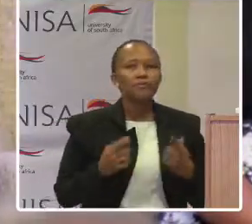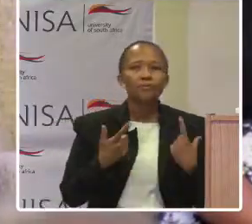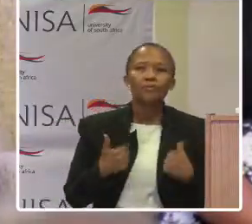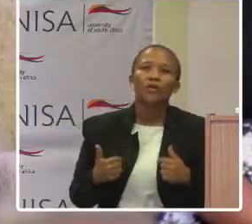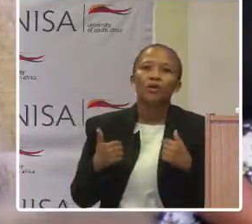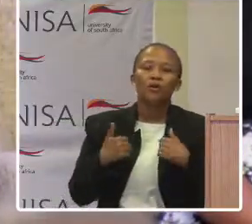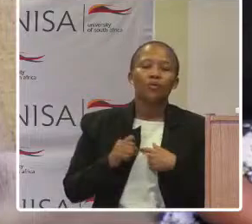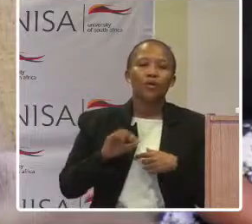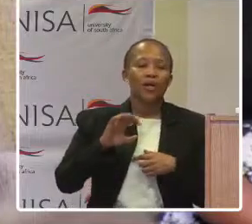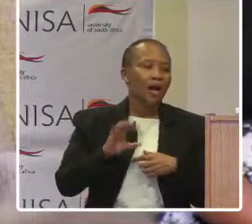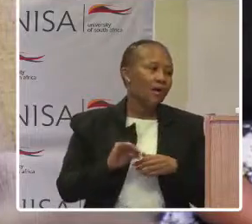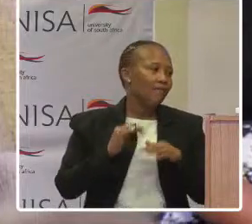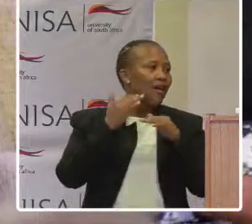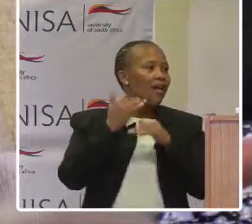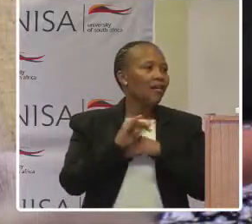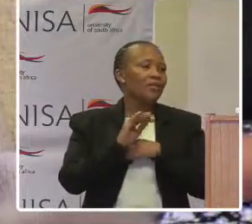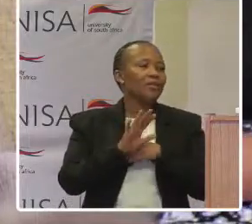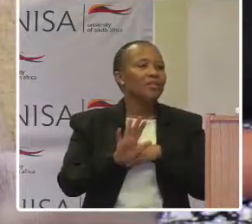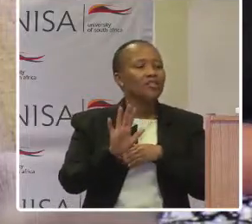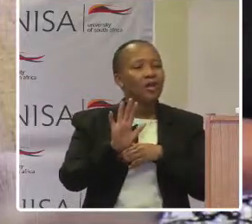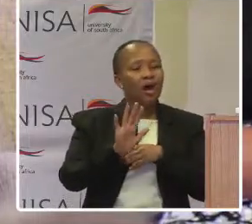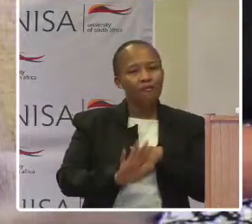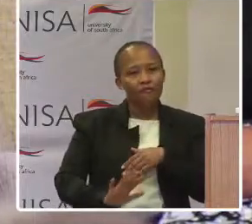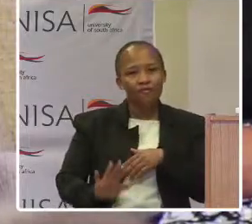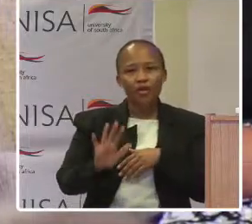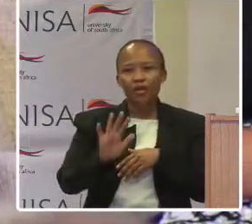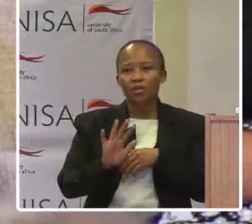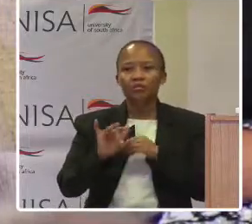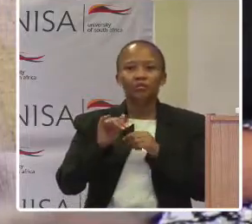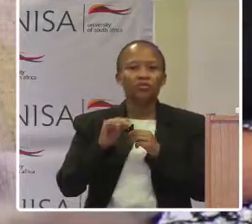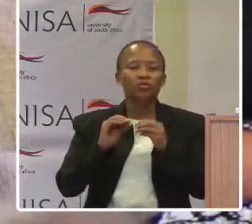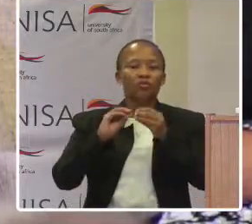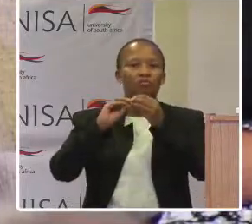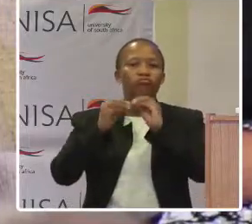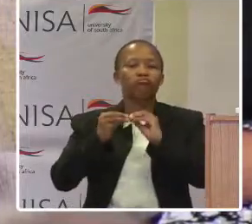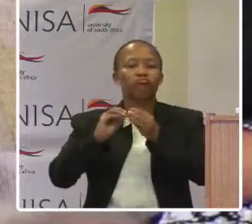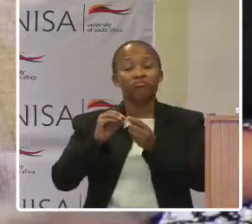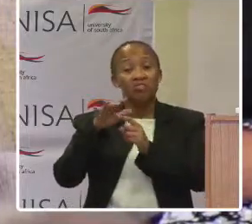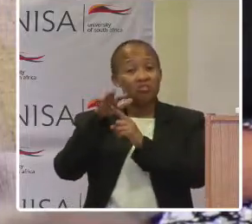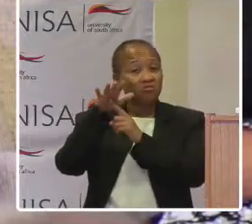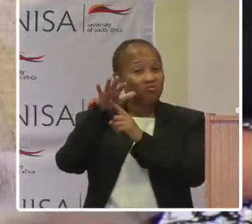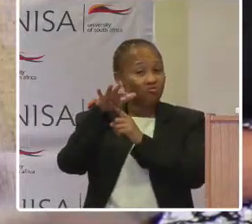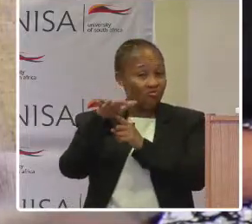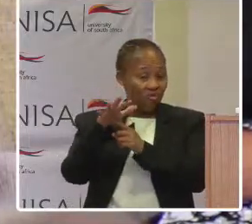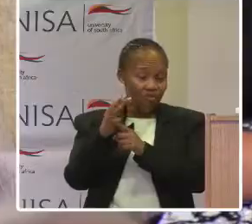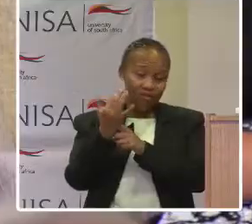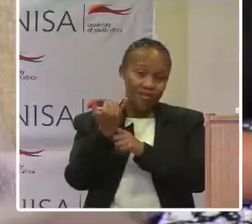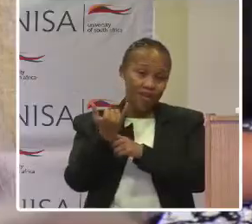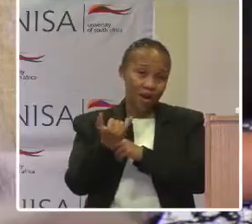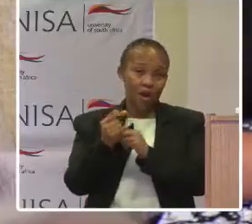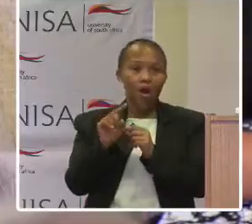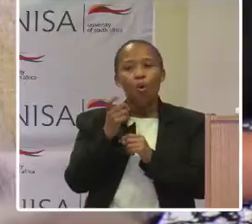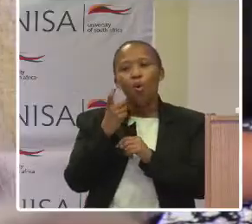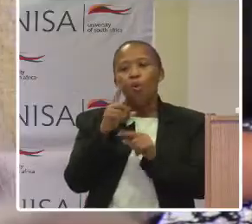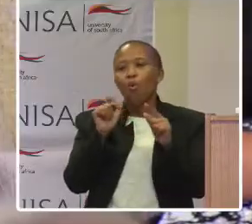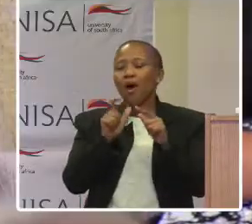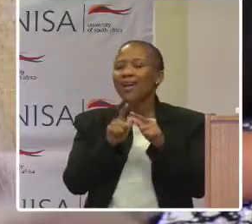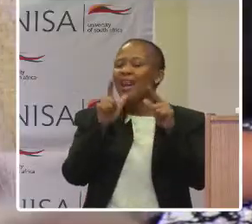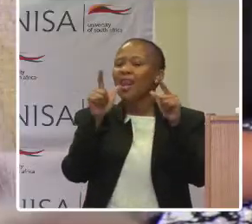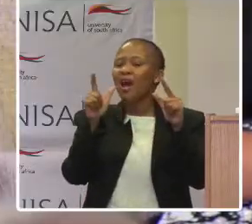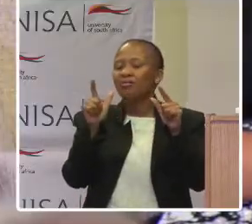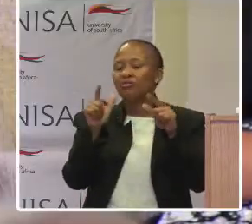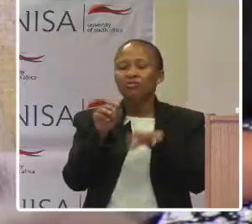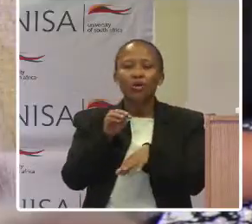African manufacturing capability of drones currently. One of the largest issues around that